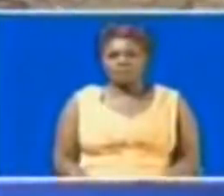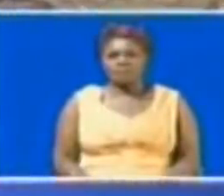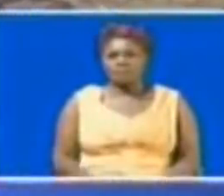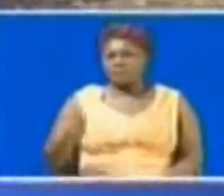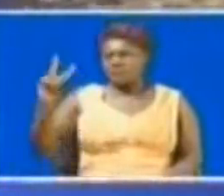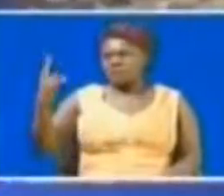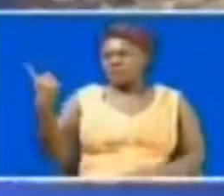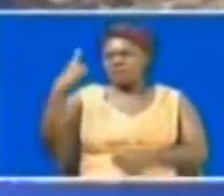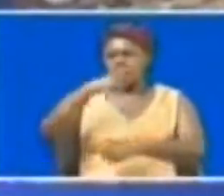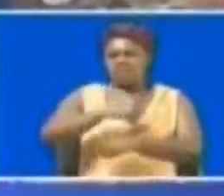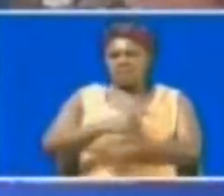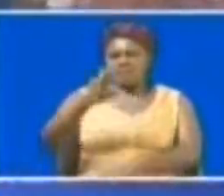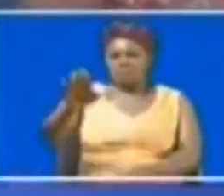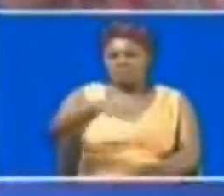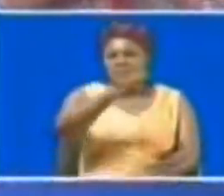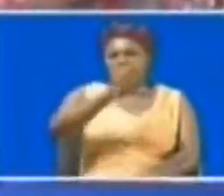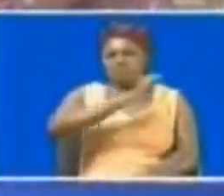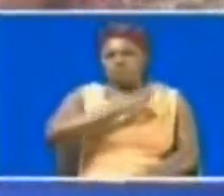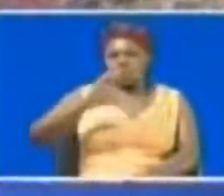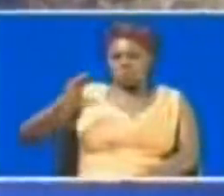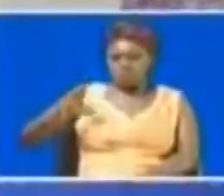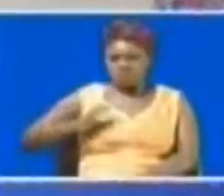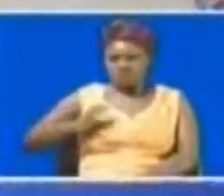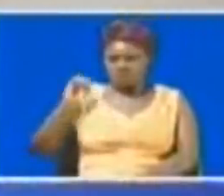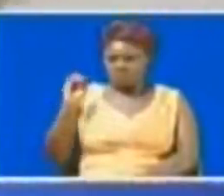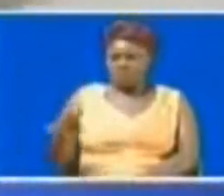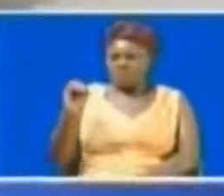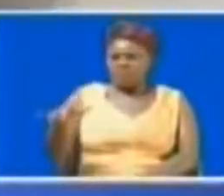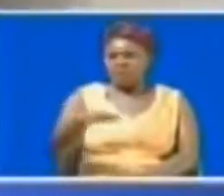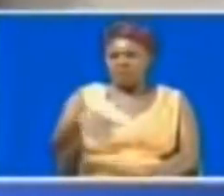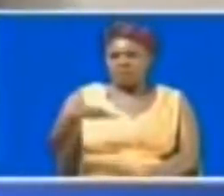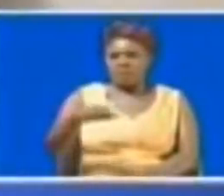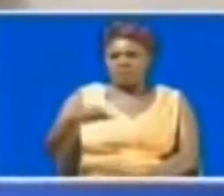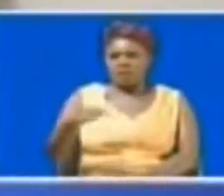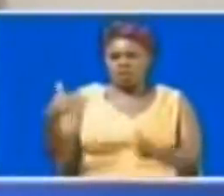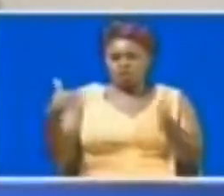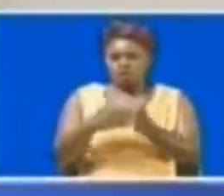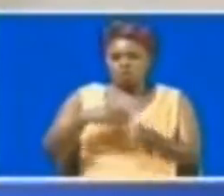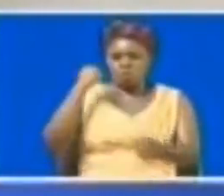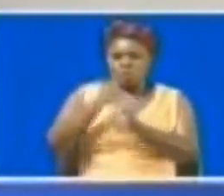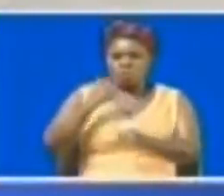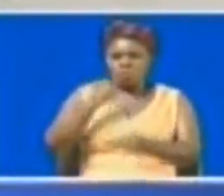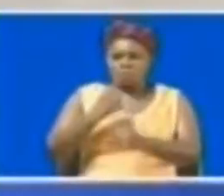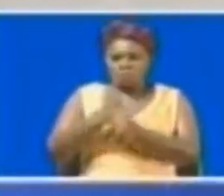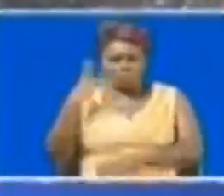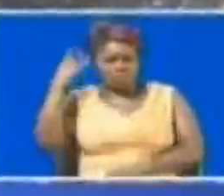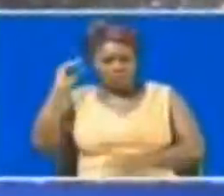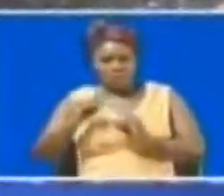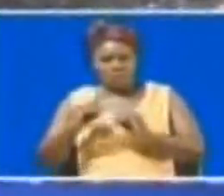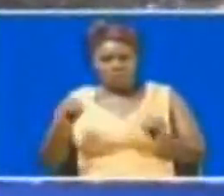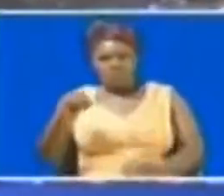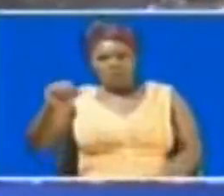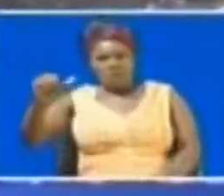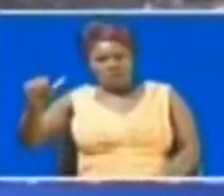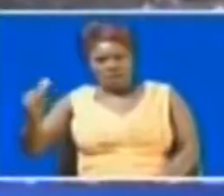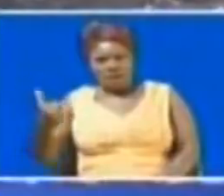Day two of a tour by the Parliamentary Committee to the Kibarani and Mwakirunge dump sites. Their calls to stop operations were not heeded to, as another